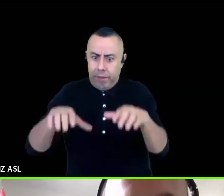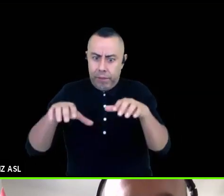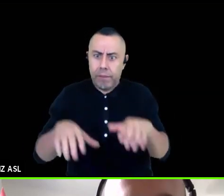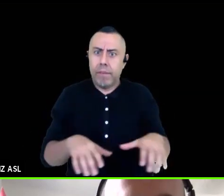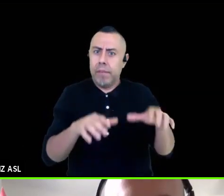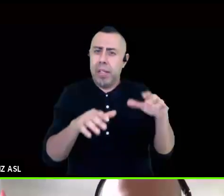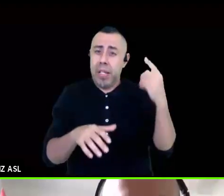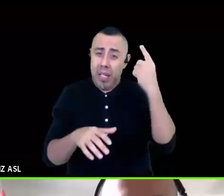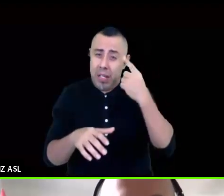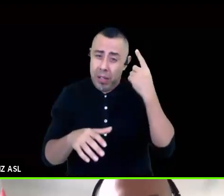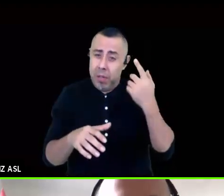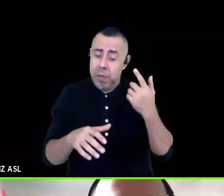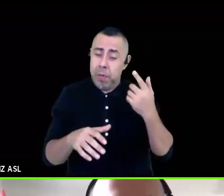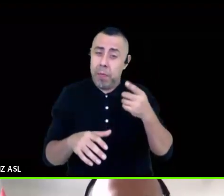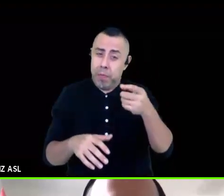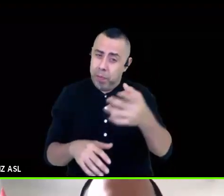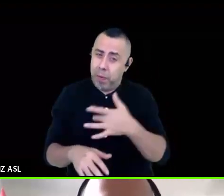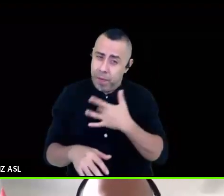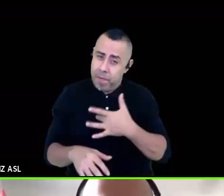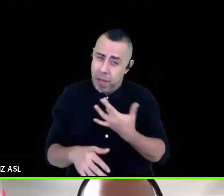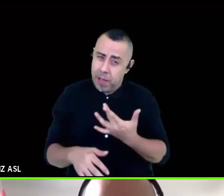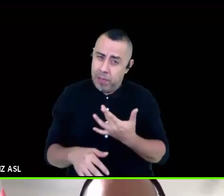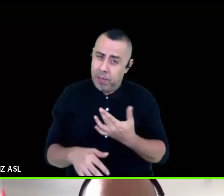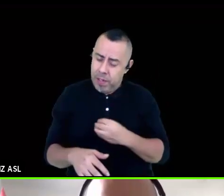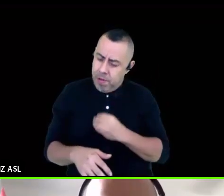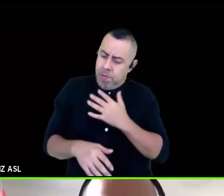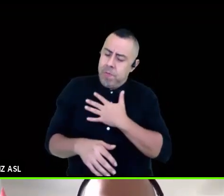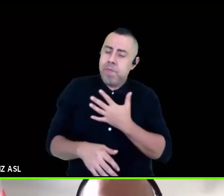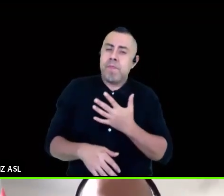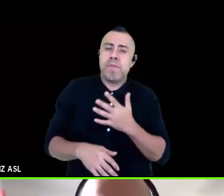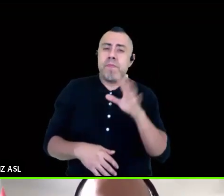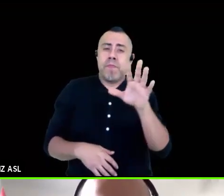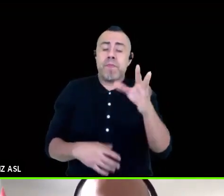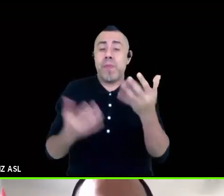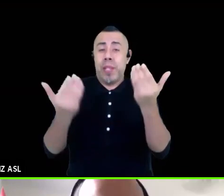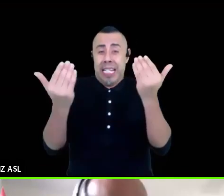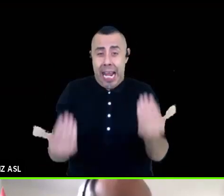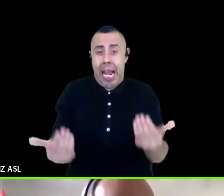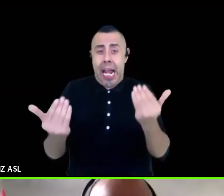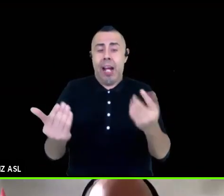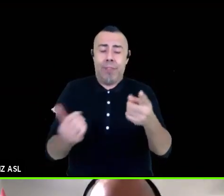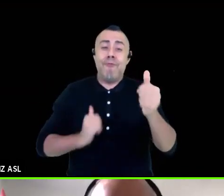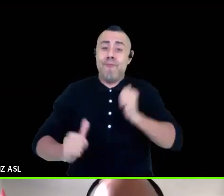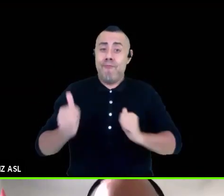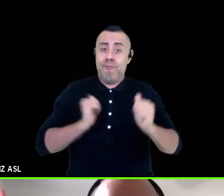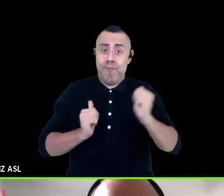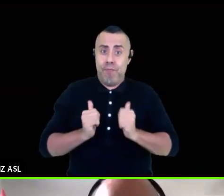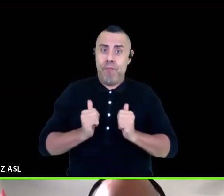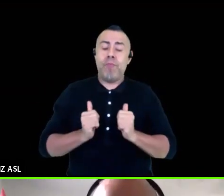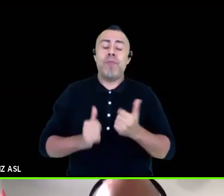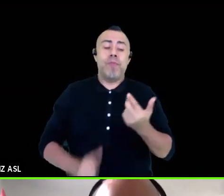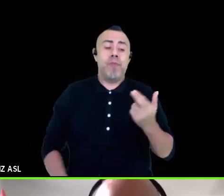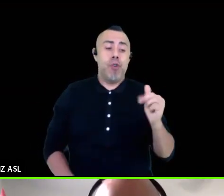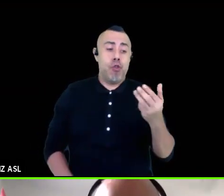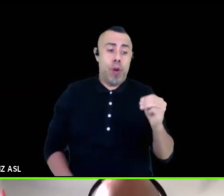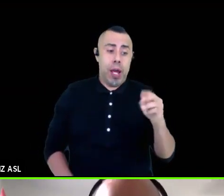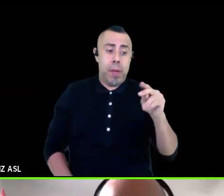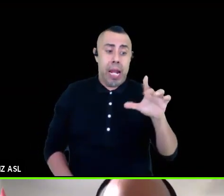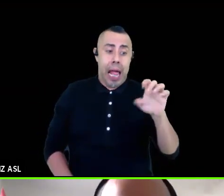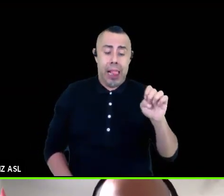what it was like to play something now, Graham and Niall, talking about Graham and Niall some years